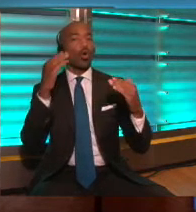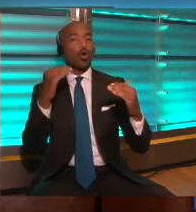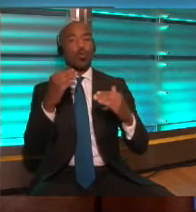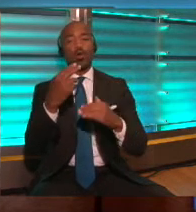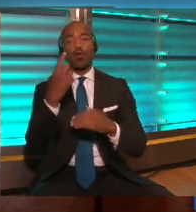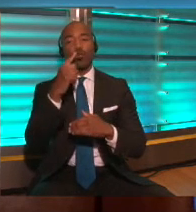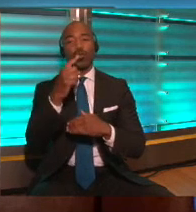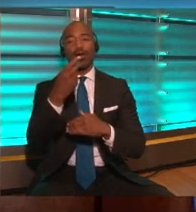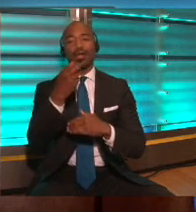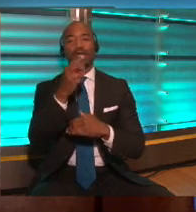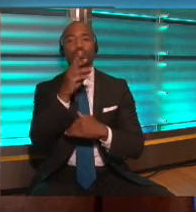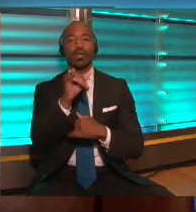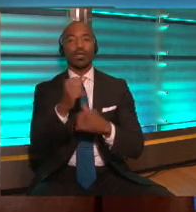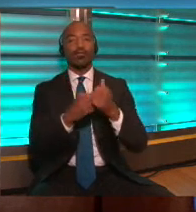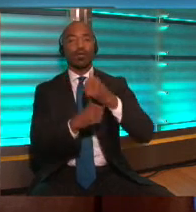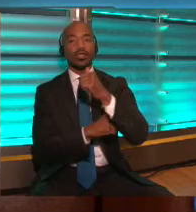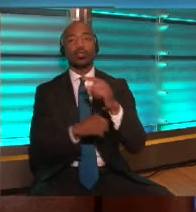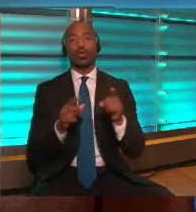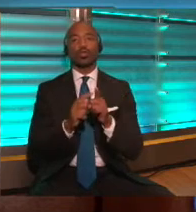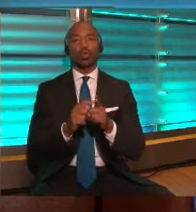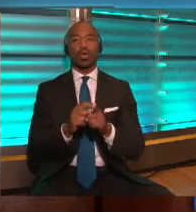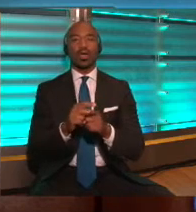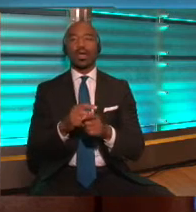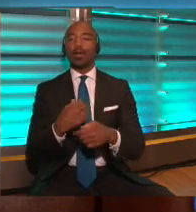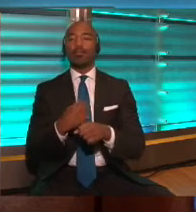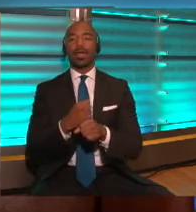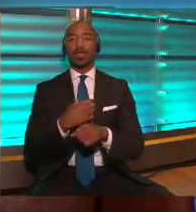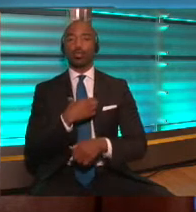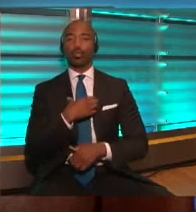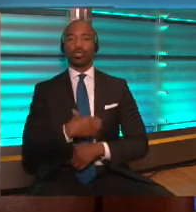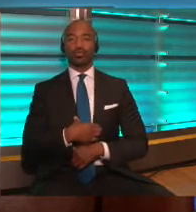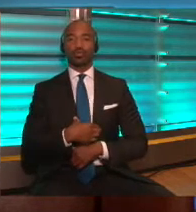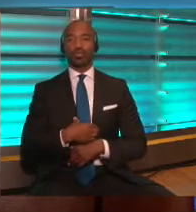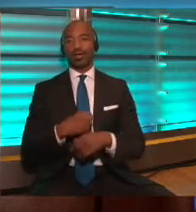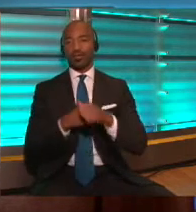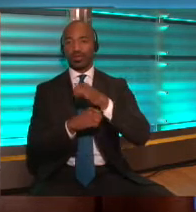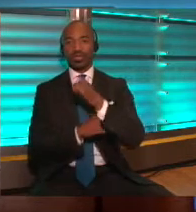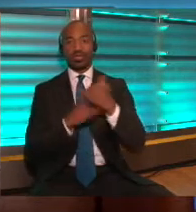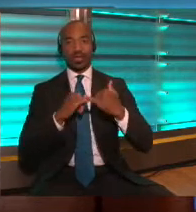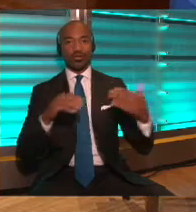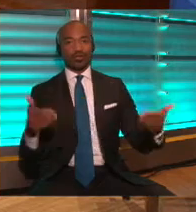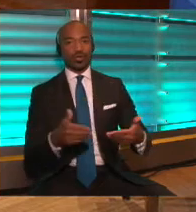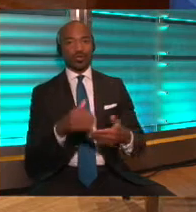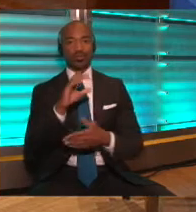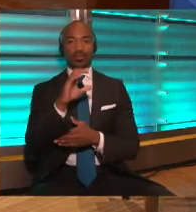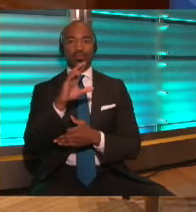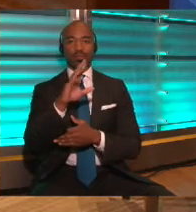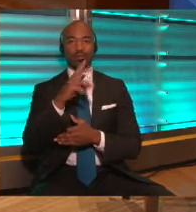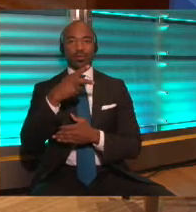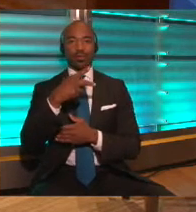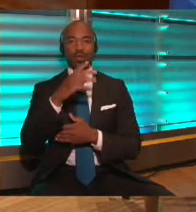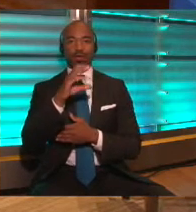Henry Foundation, and the Make-A-Wish Foundation. Please welcome the Cupcake Sisters.